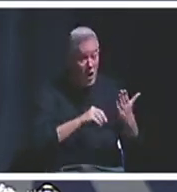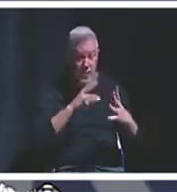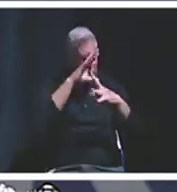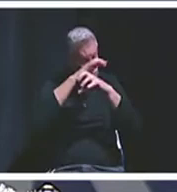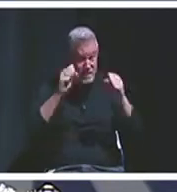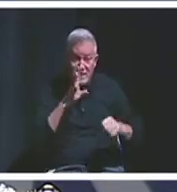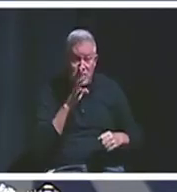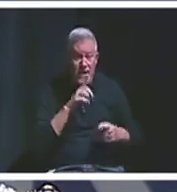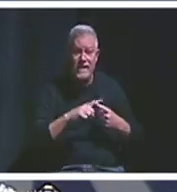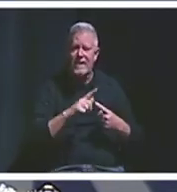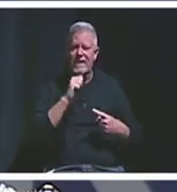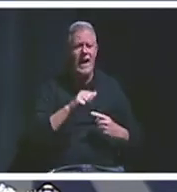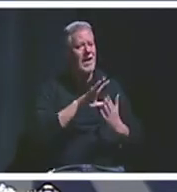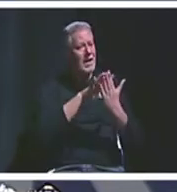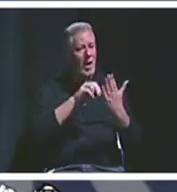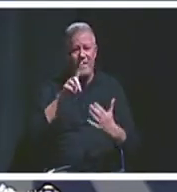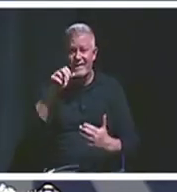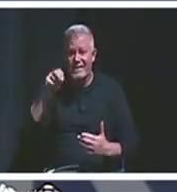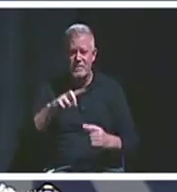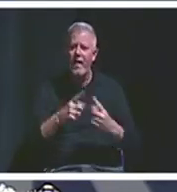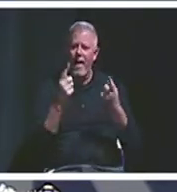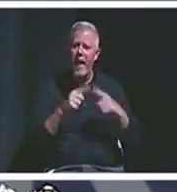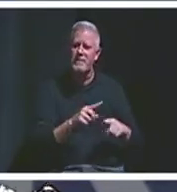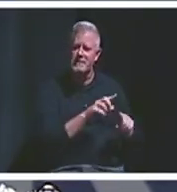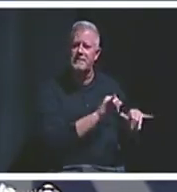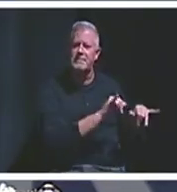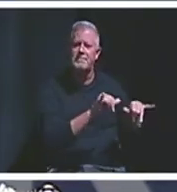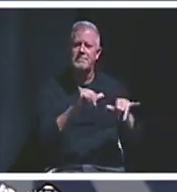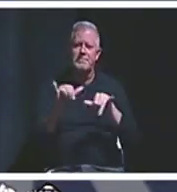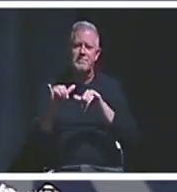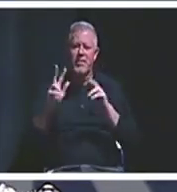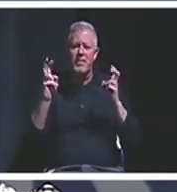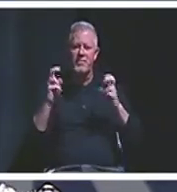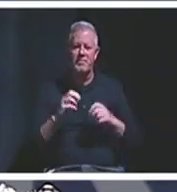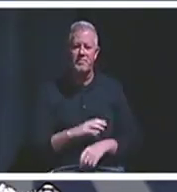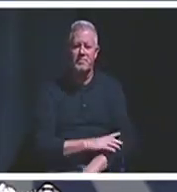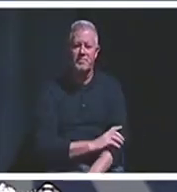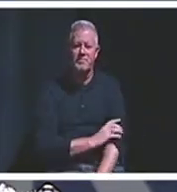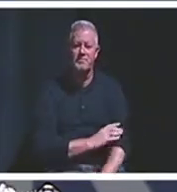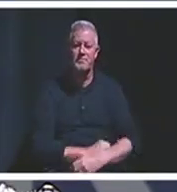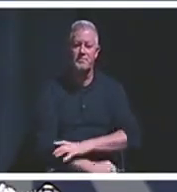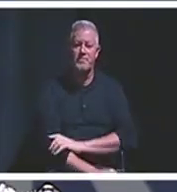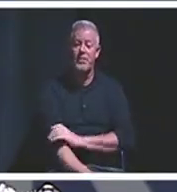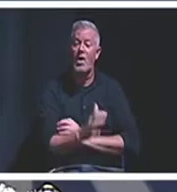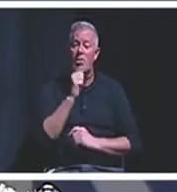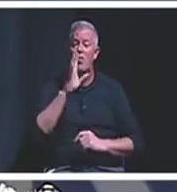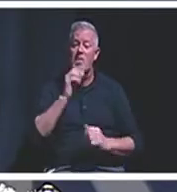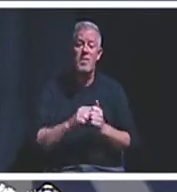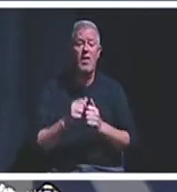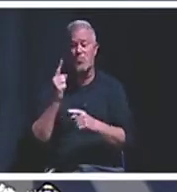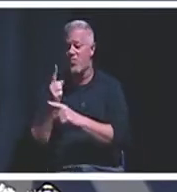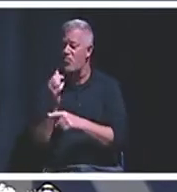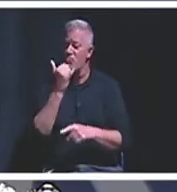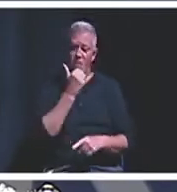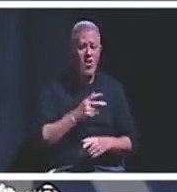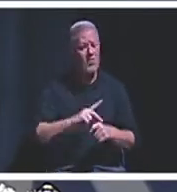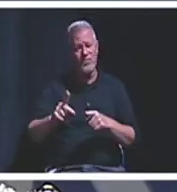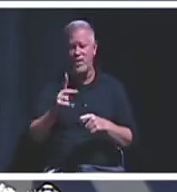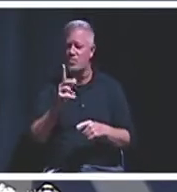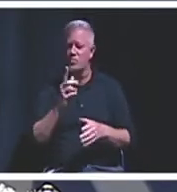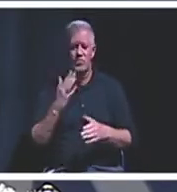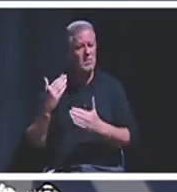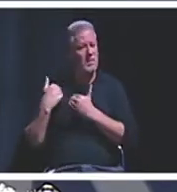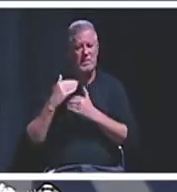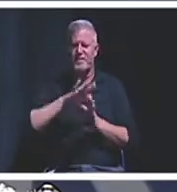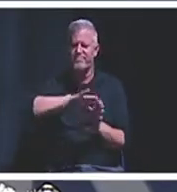nor did I copy Dean Guerin's, but they happen to have the same theme. I'm not referring to ethics per se or professional responsibility. We've